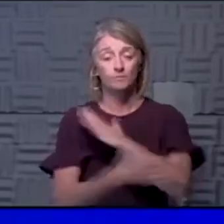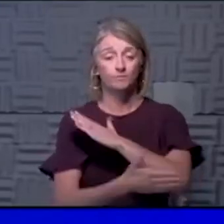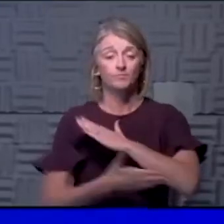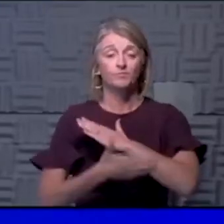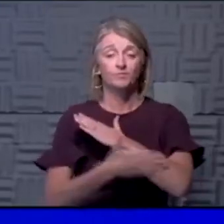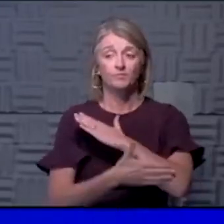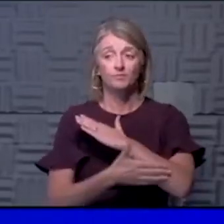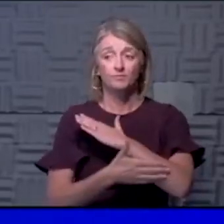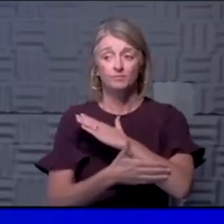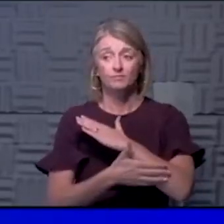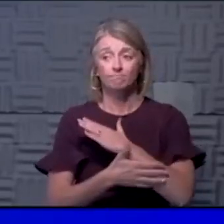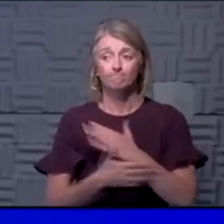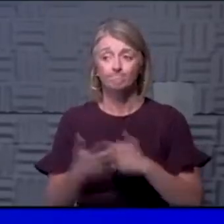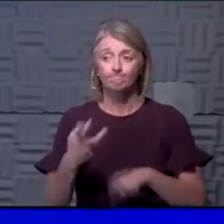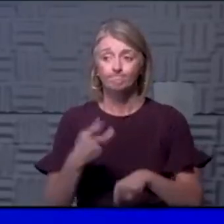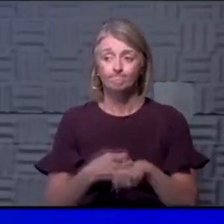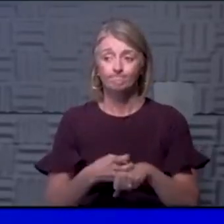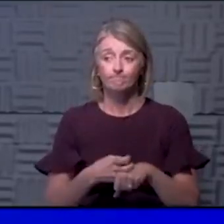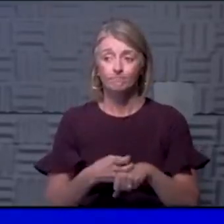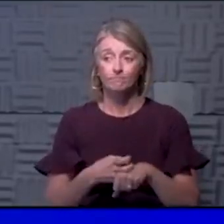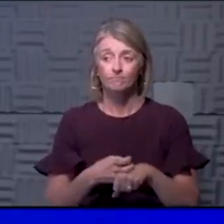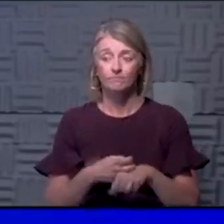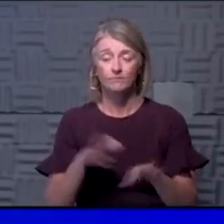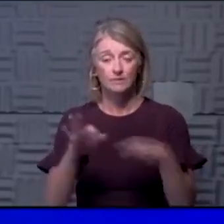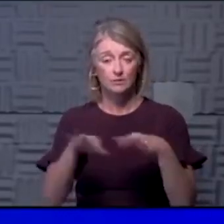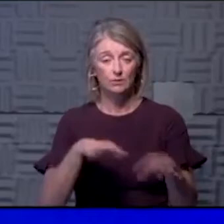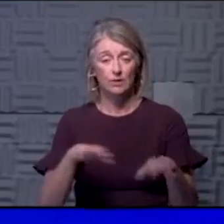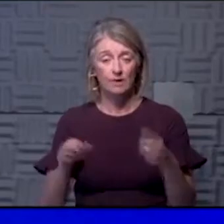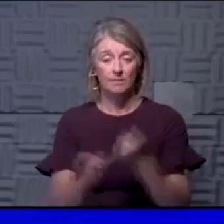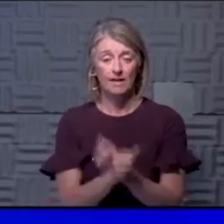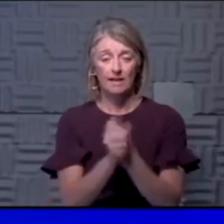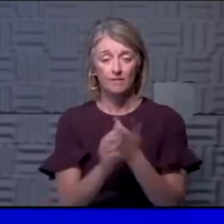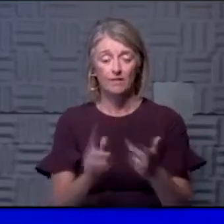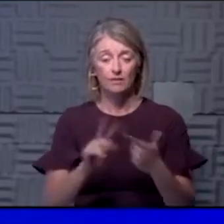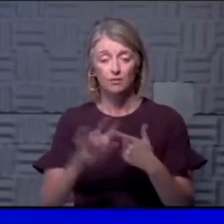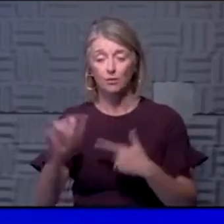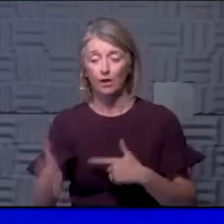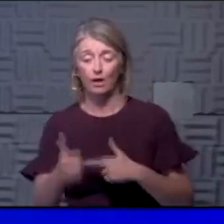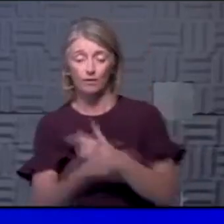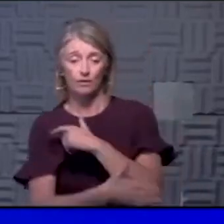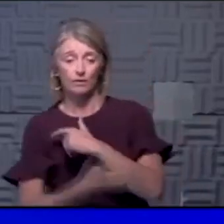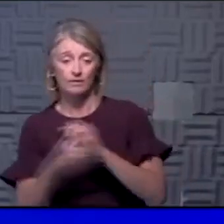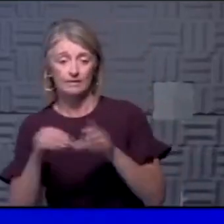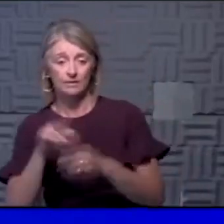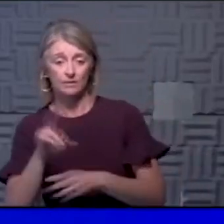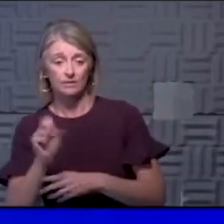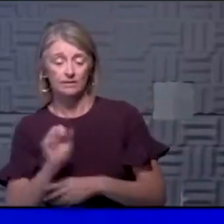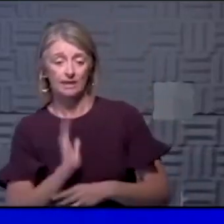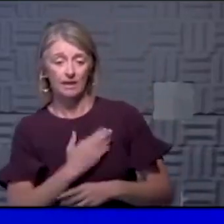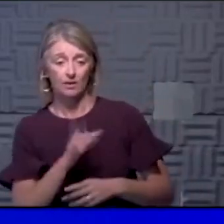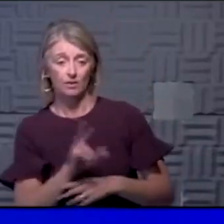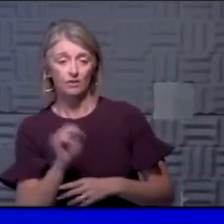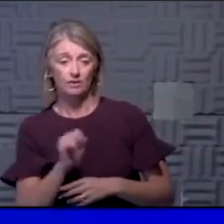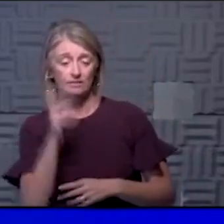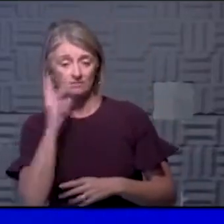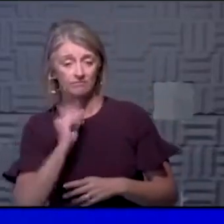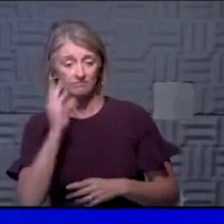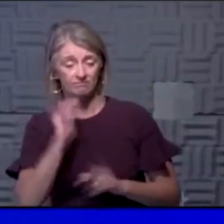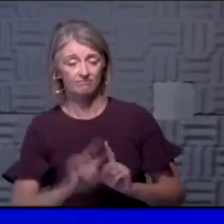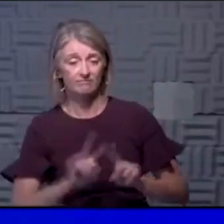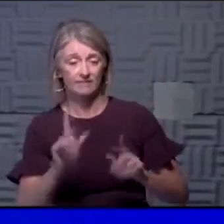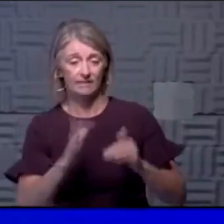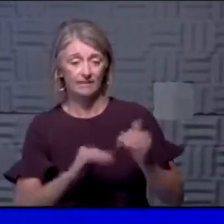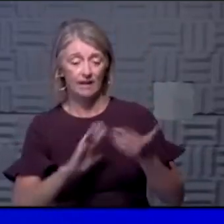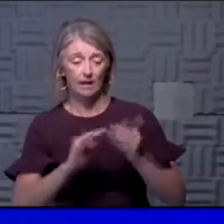it's hard to subscribe everything to other countries in the United States because our United States experience has been different.